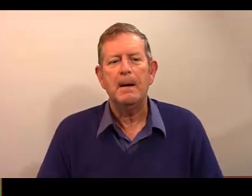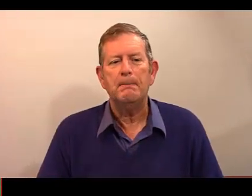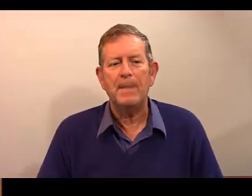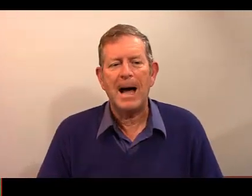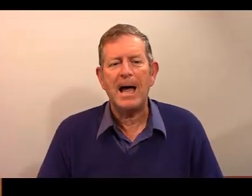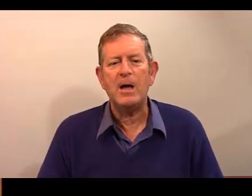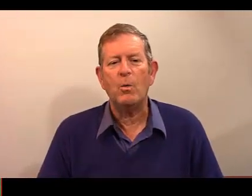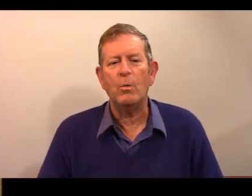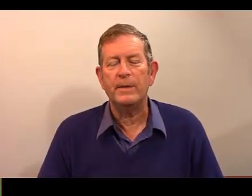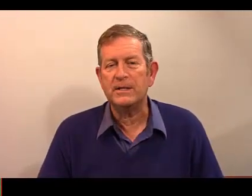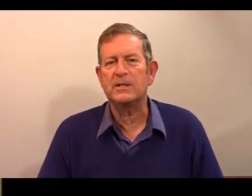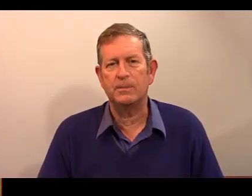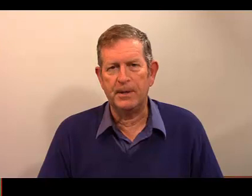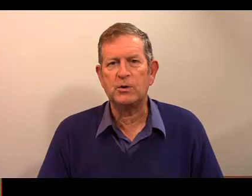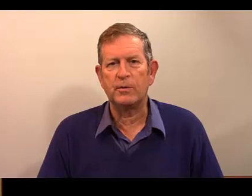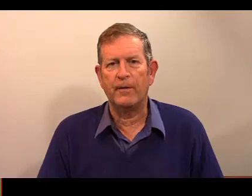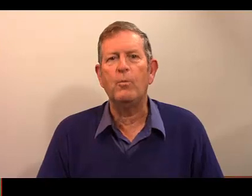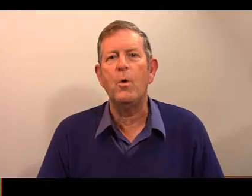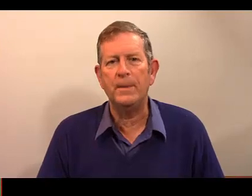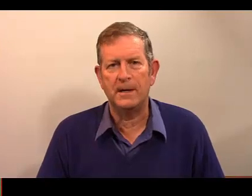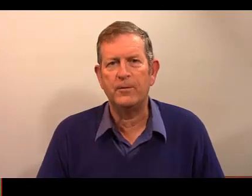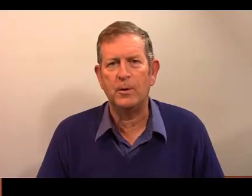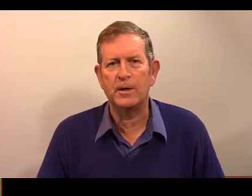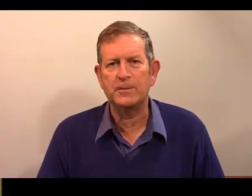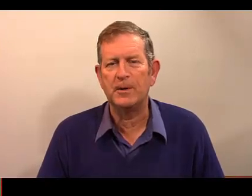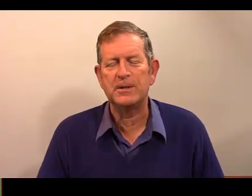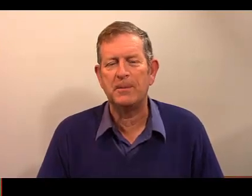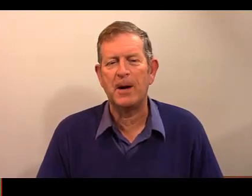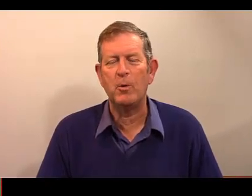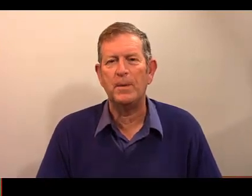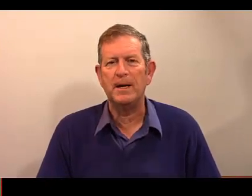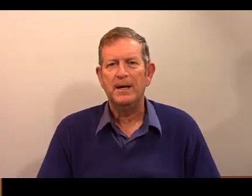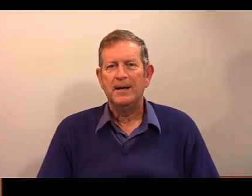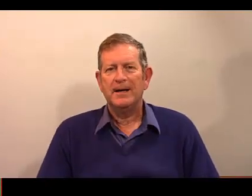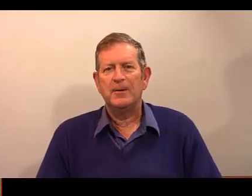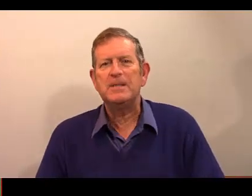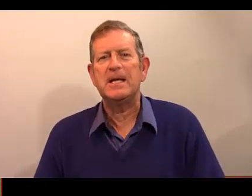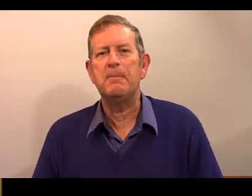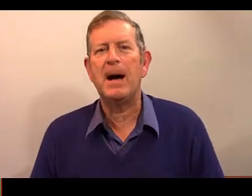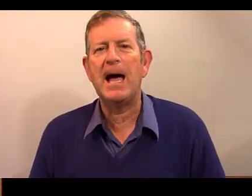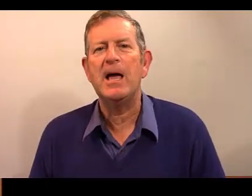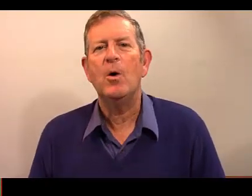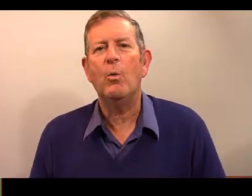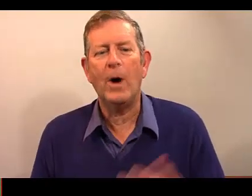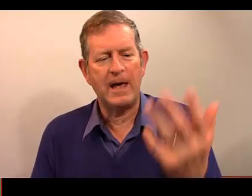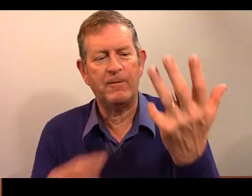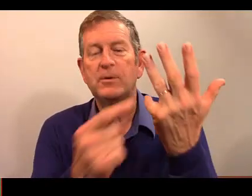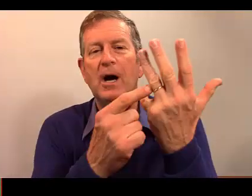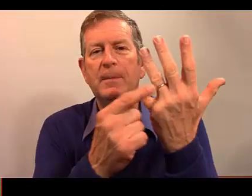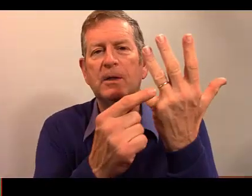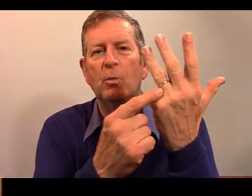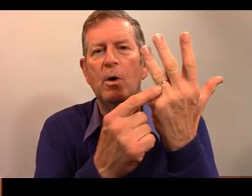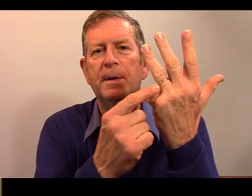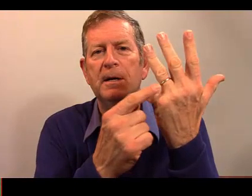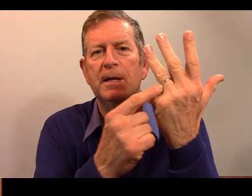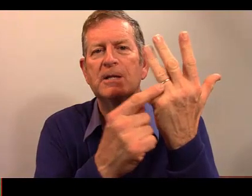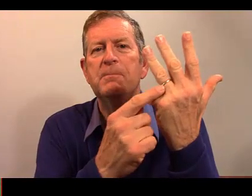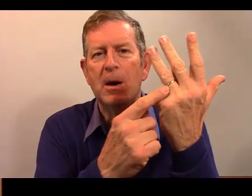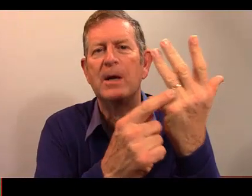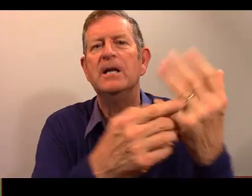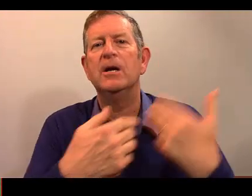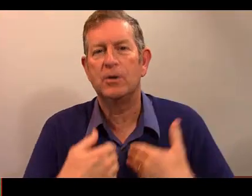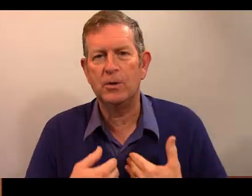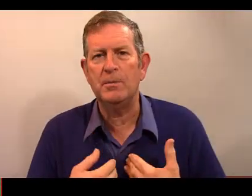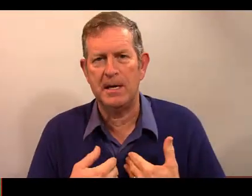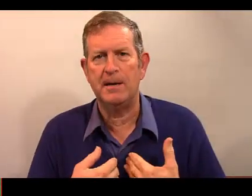Always. This is the picture of woman, of course. We don't say my woman. We say my wife. I'm talking about the woman